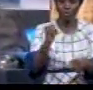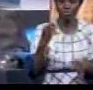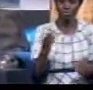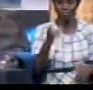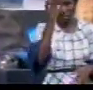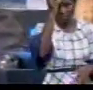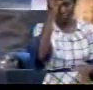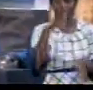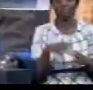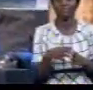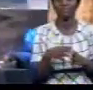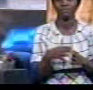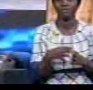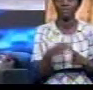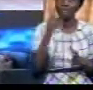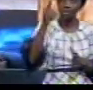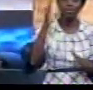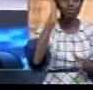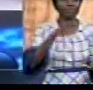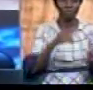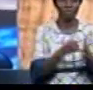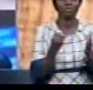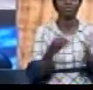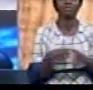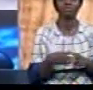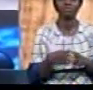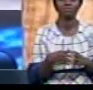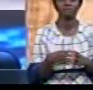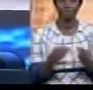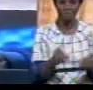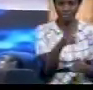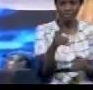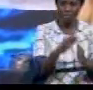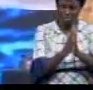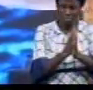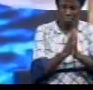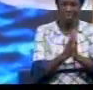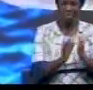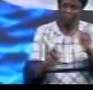the devil. He will. Pray.